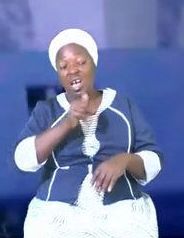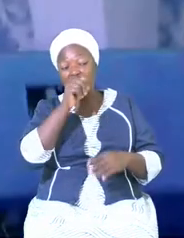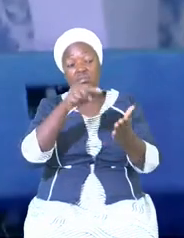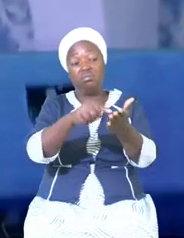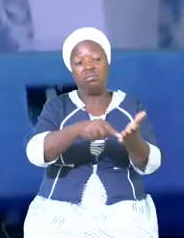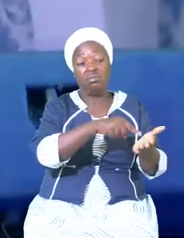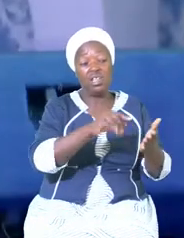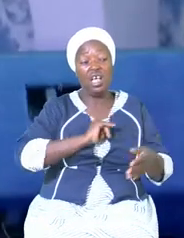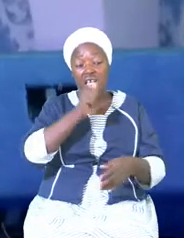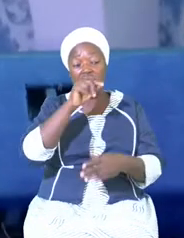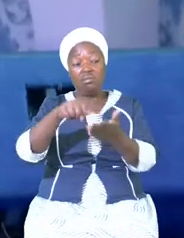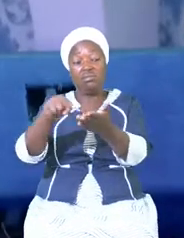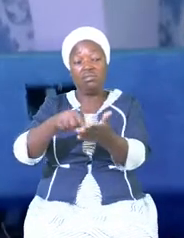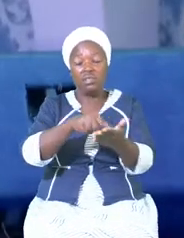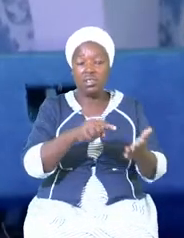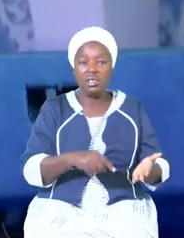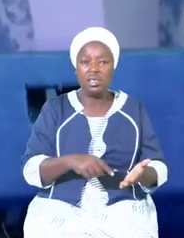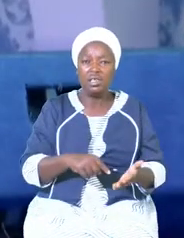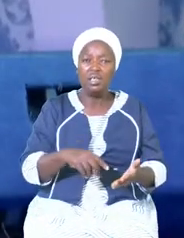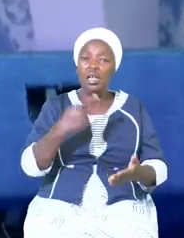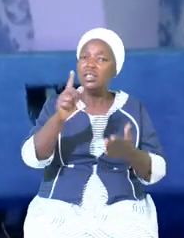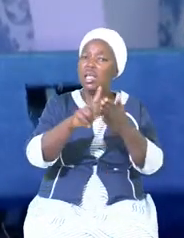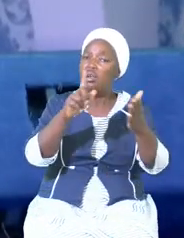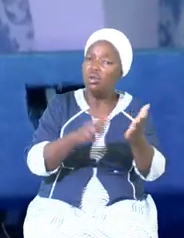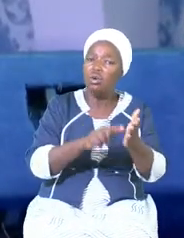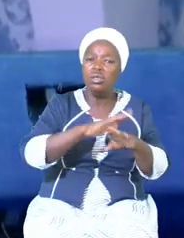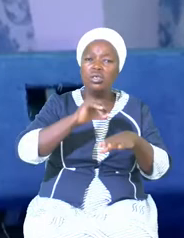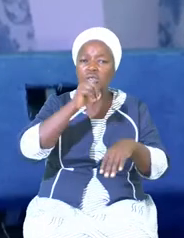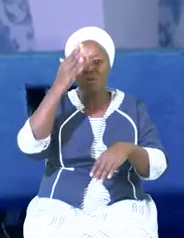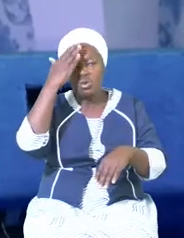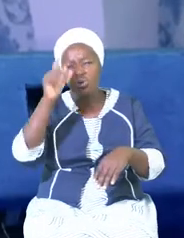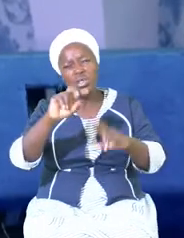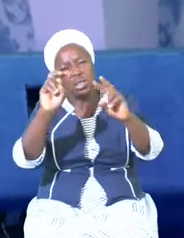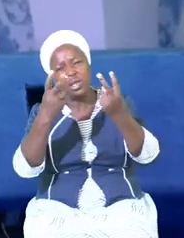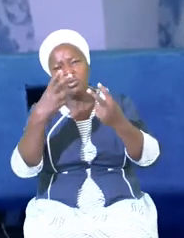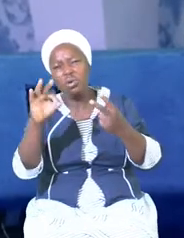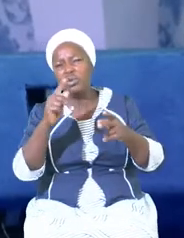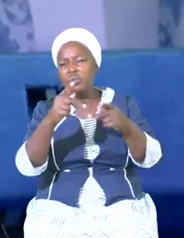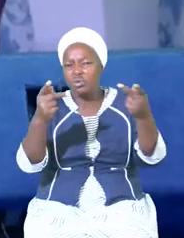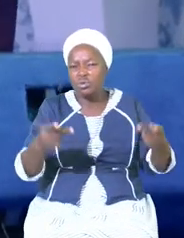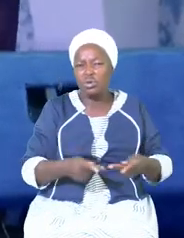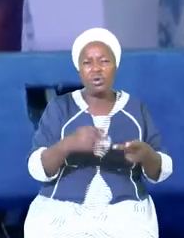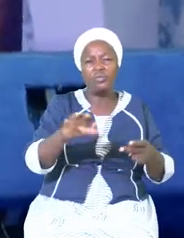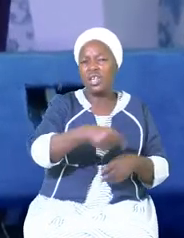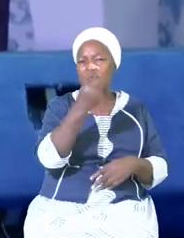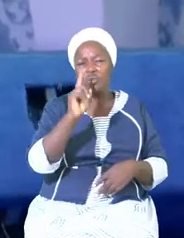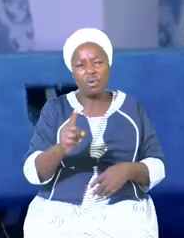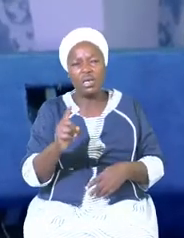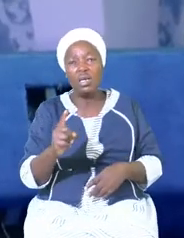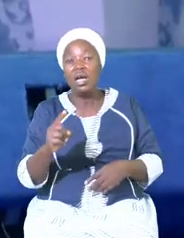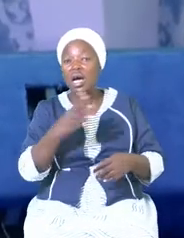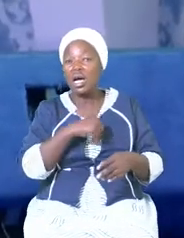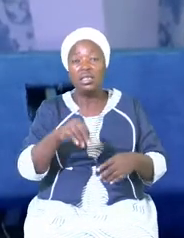Mrs. So-and-so. The Lord does not know the title or the position of anyone. And he cannot